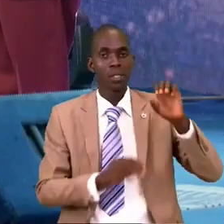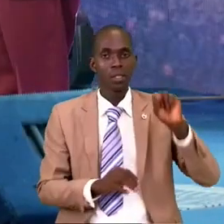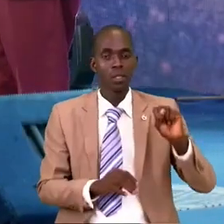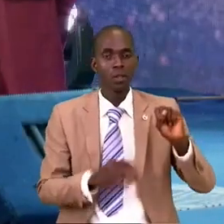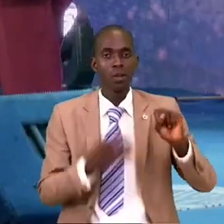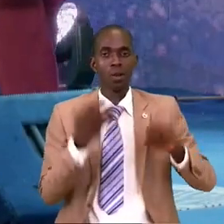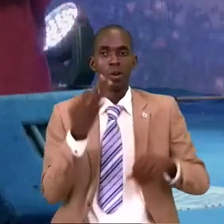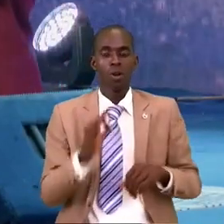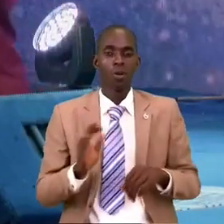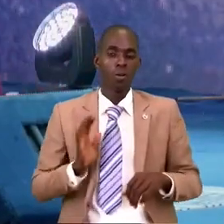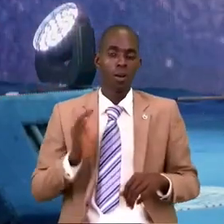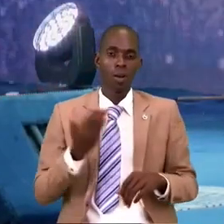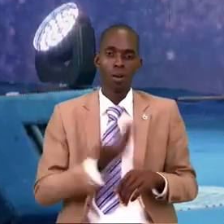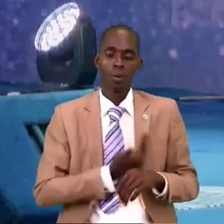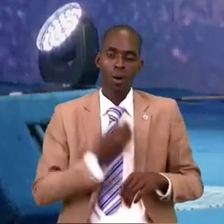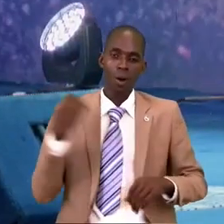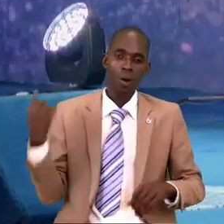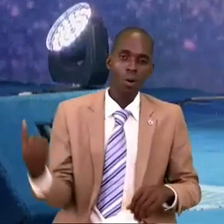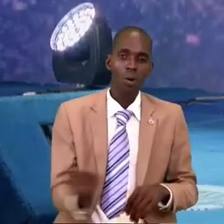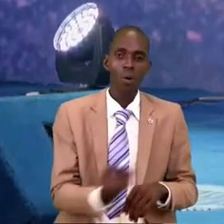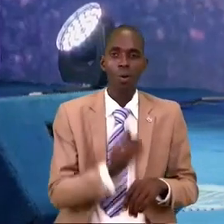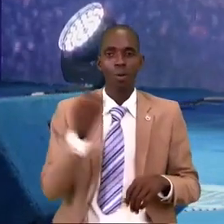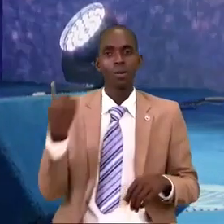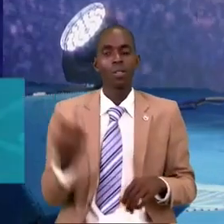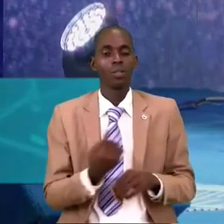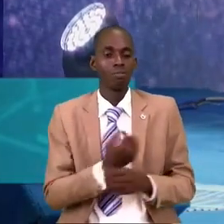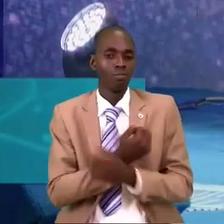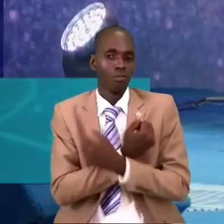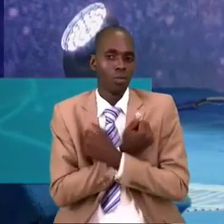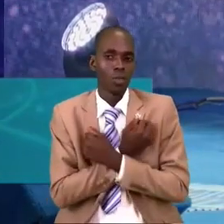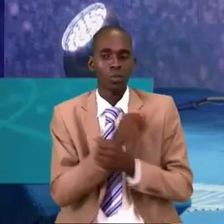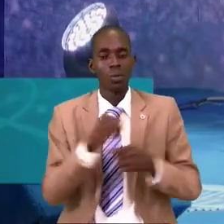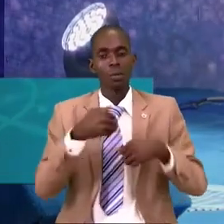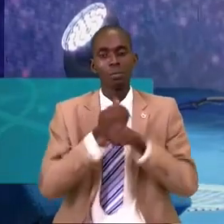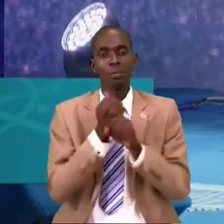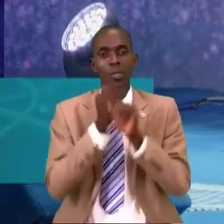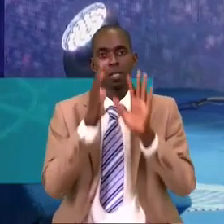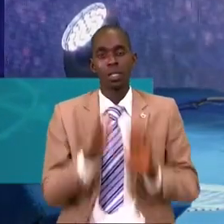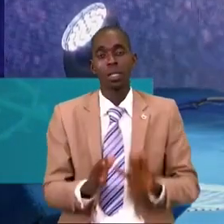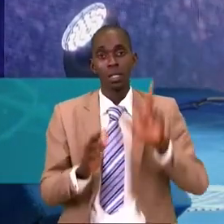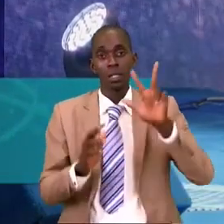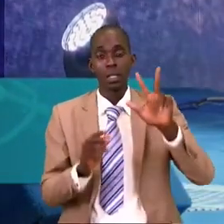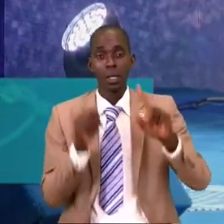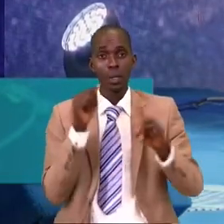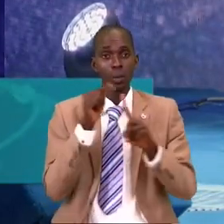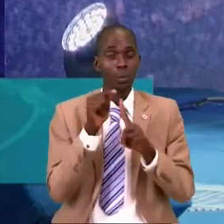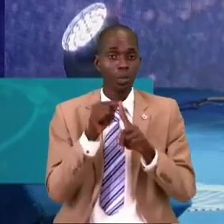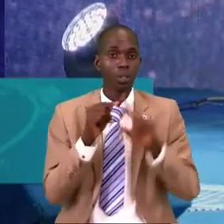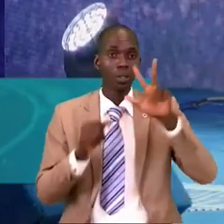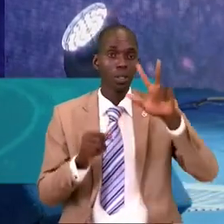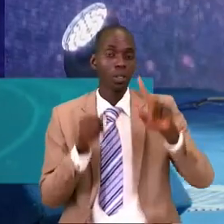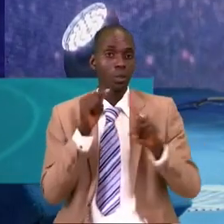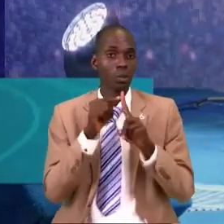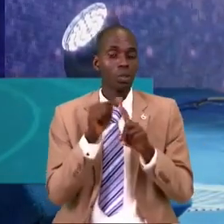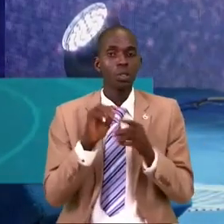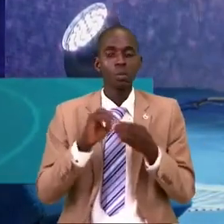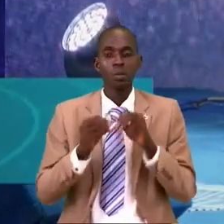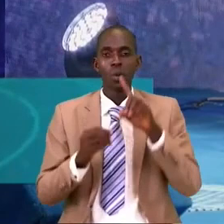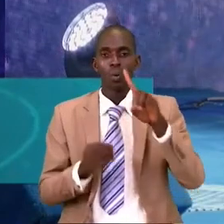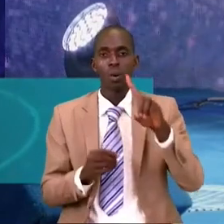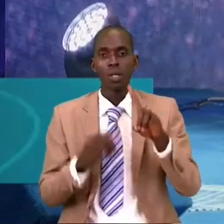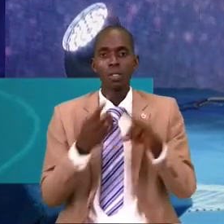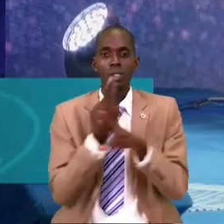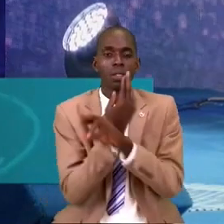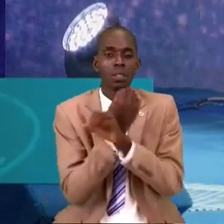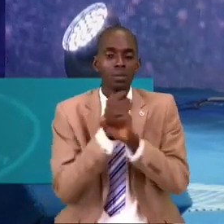one, redemption and full salvation through God's unmerited mercy.